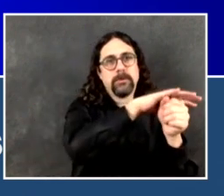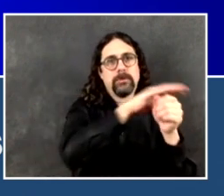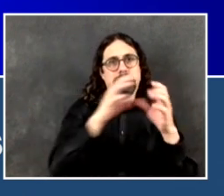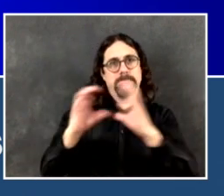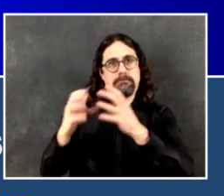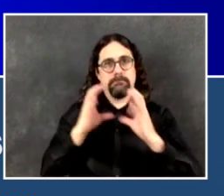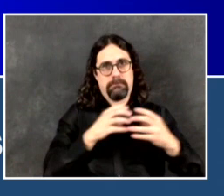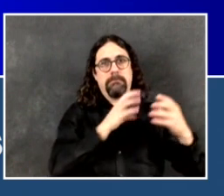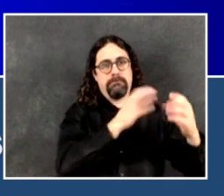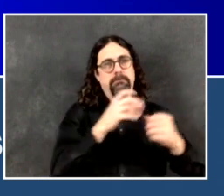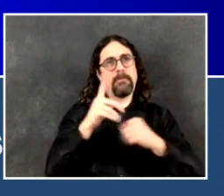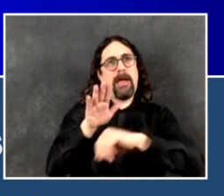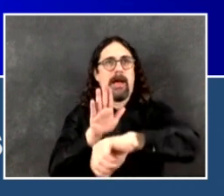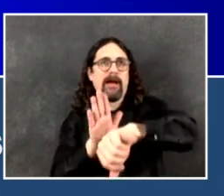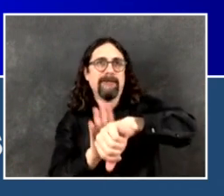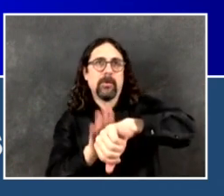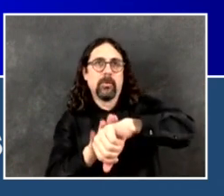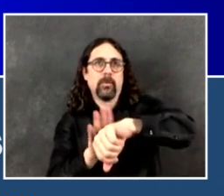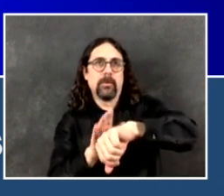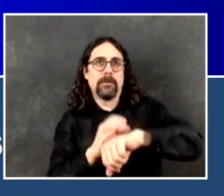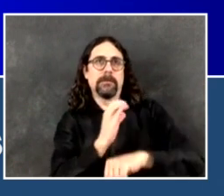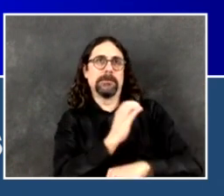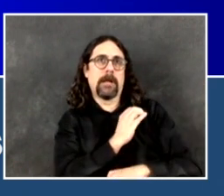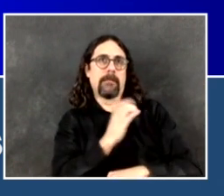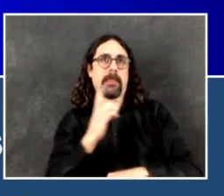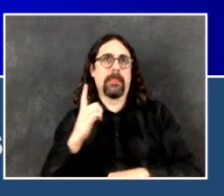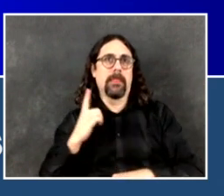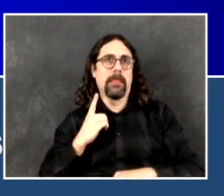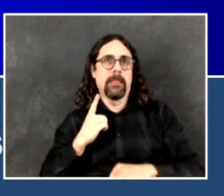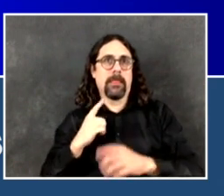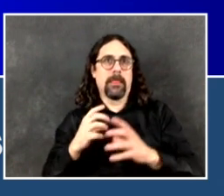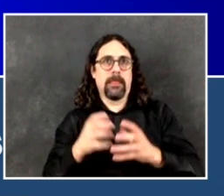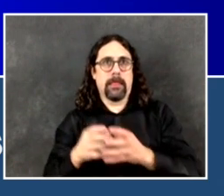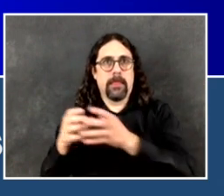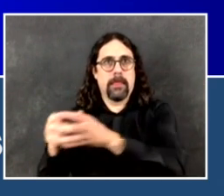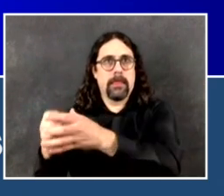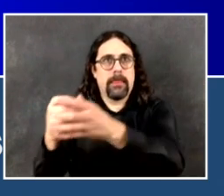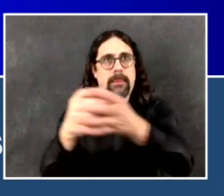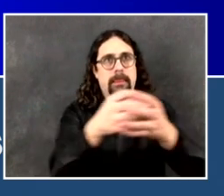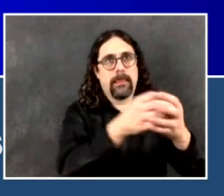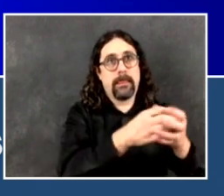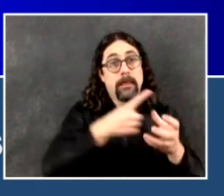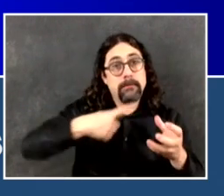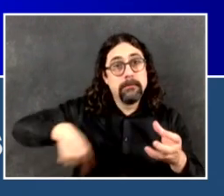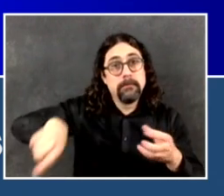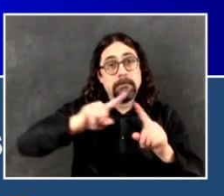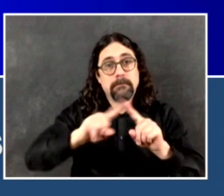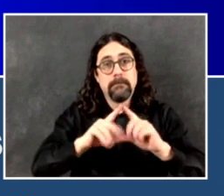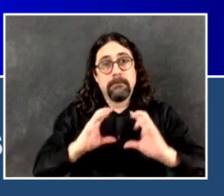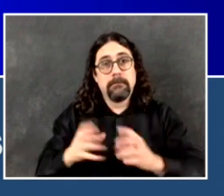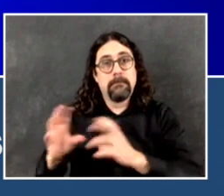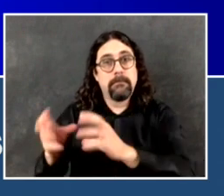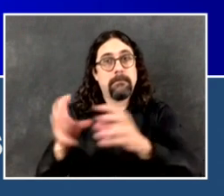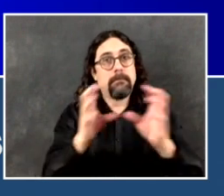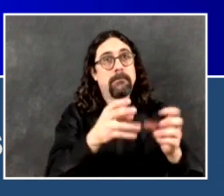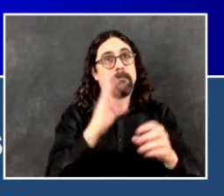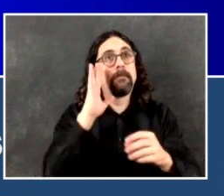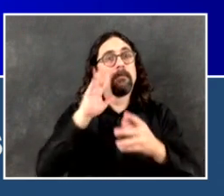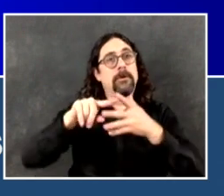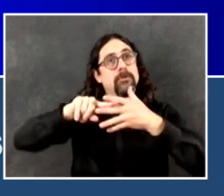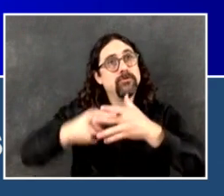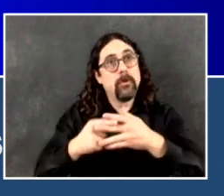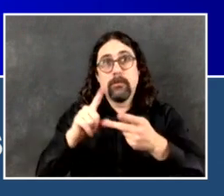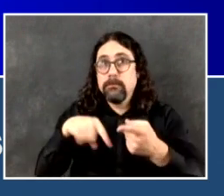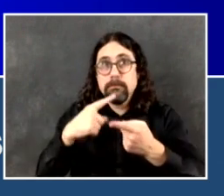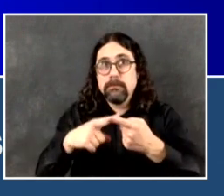of May, so literally in a matter of days. I'll be meeting with each of them. My team will be meeting with them constantly. We need to get